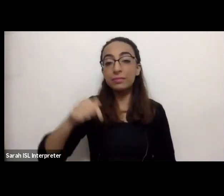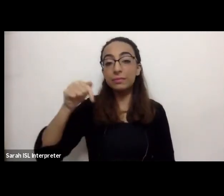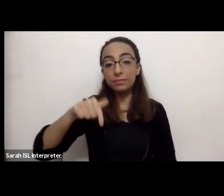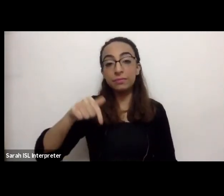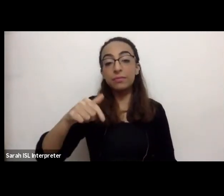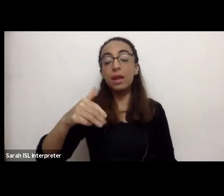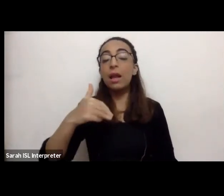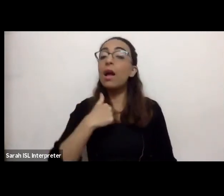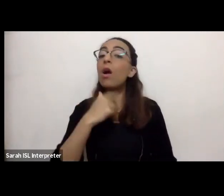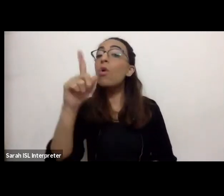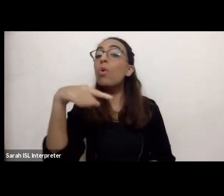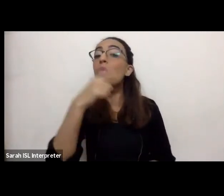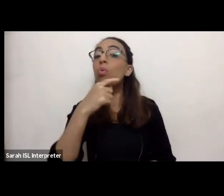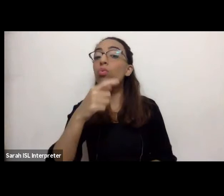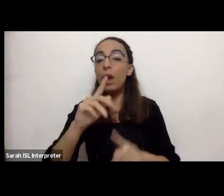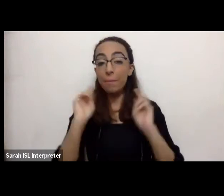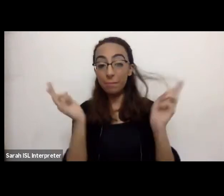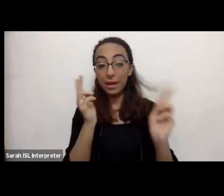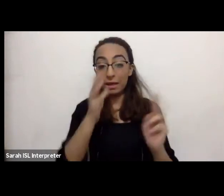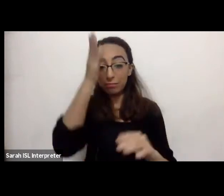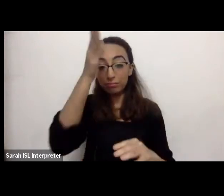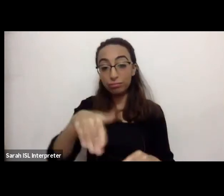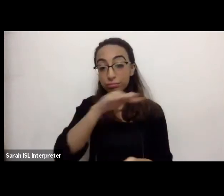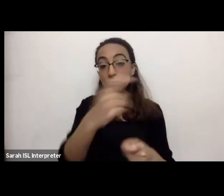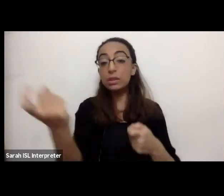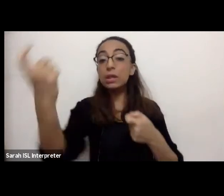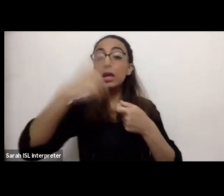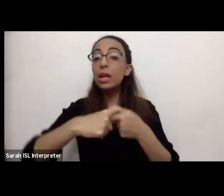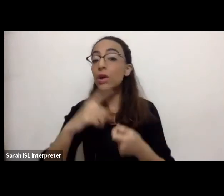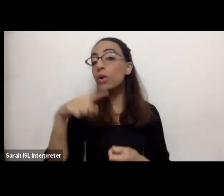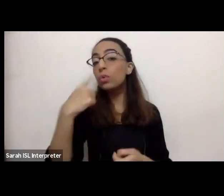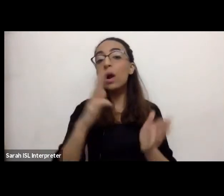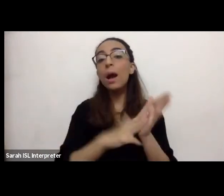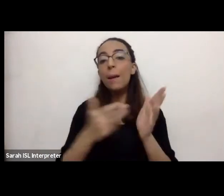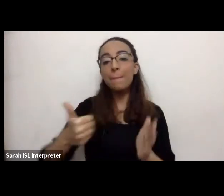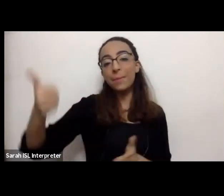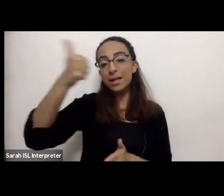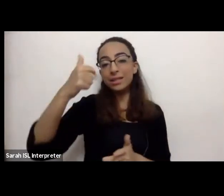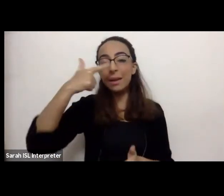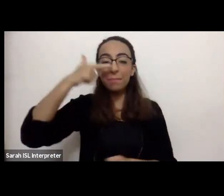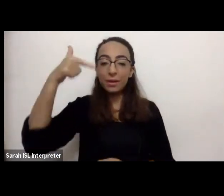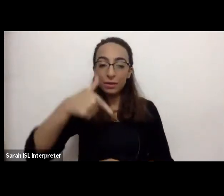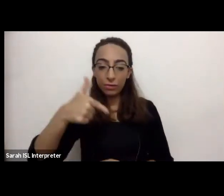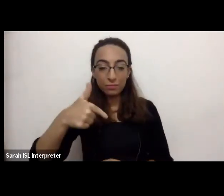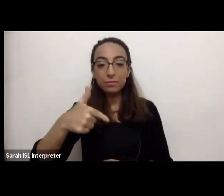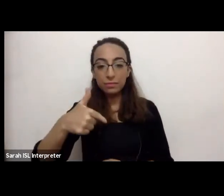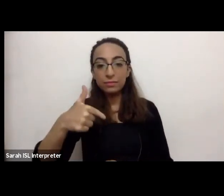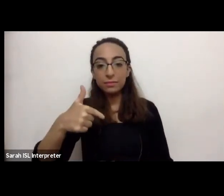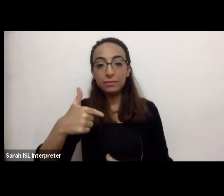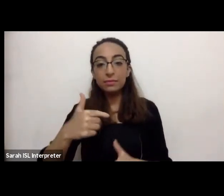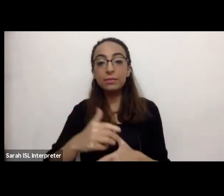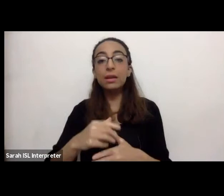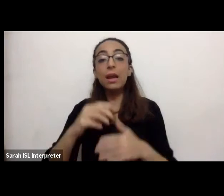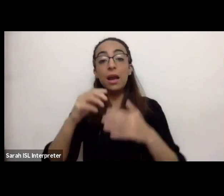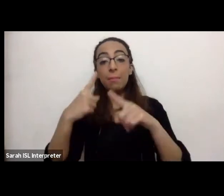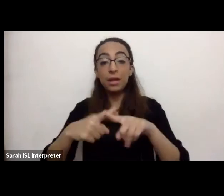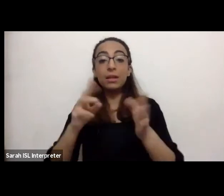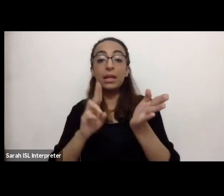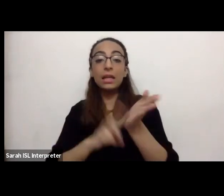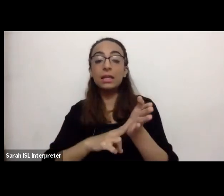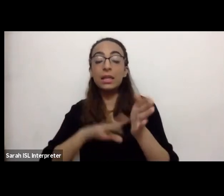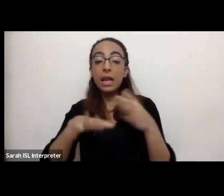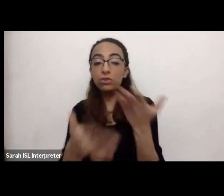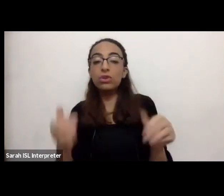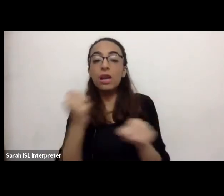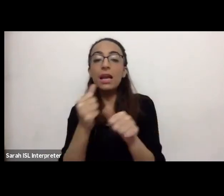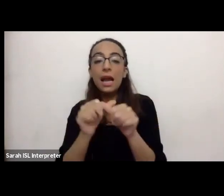we will be joined later by Honorable Minister for Petroleum and Natural Gas and Steel